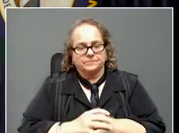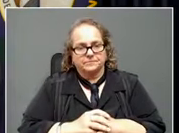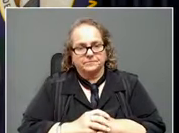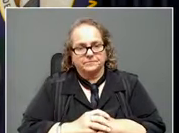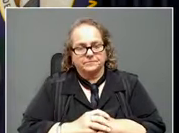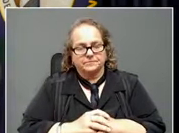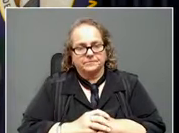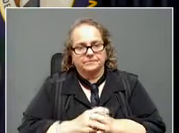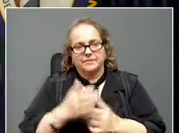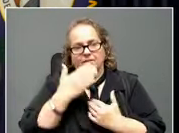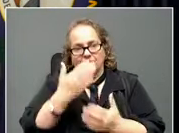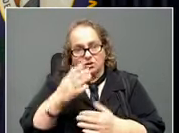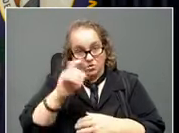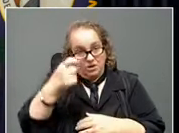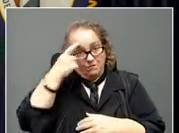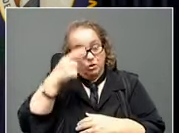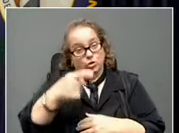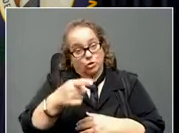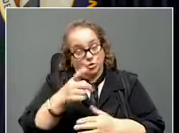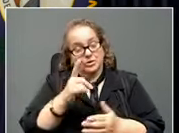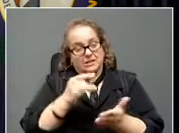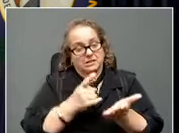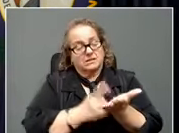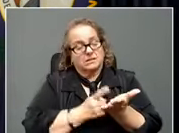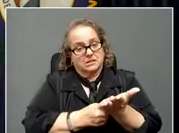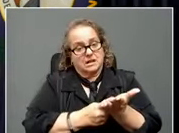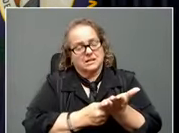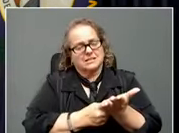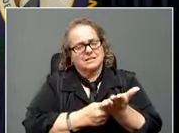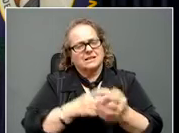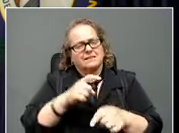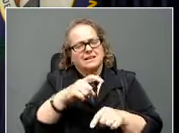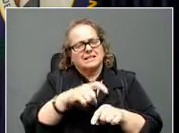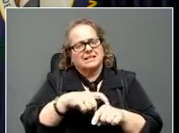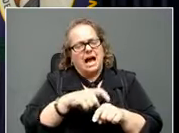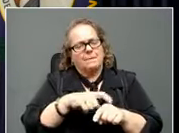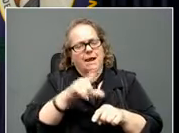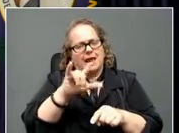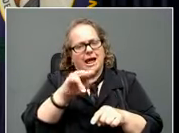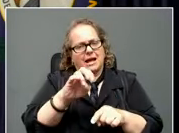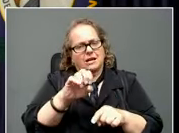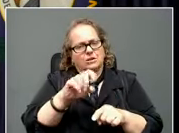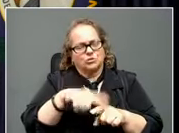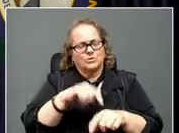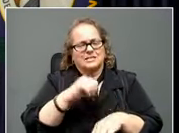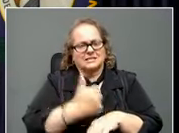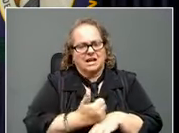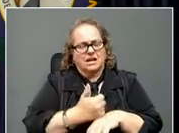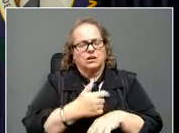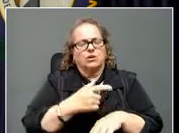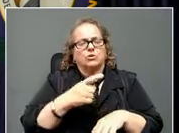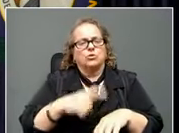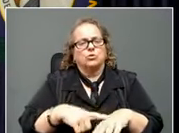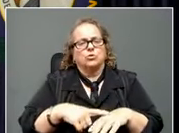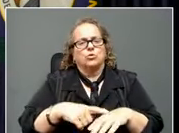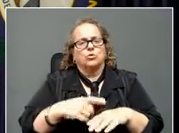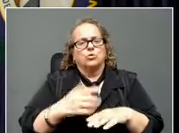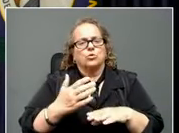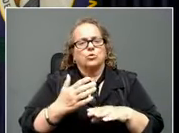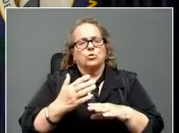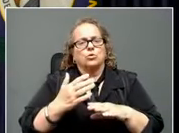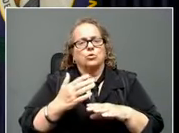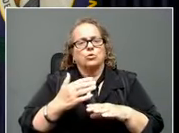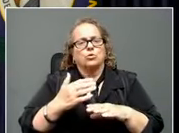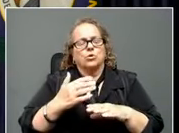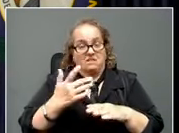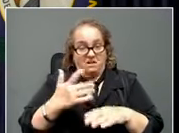Thank you, Governor. You talked about the timeline or setting a timeline for lifting capacity limits based on the availability of the vaccine